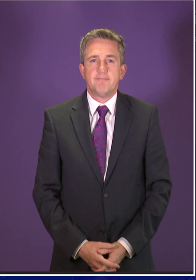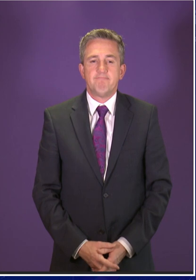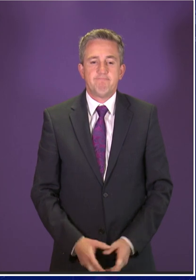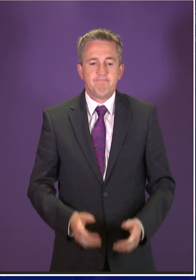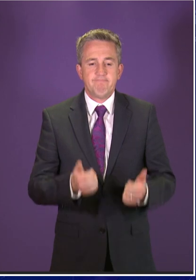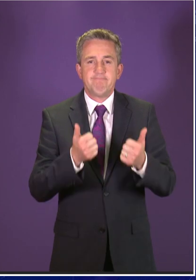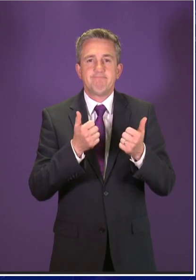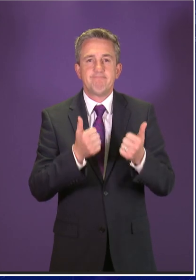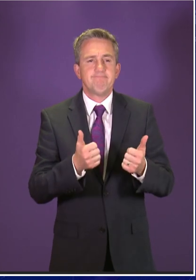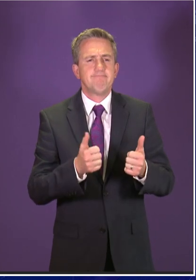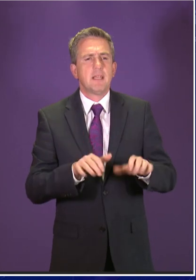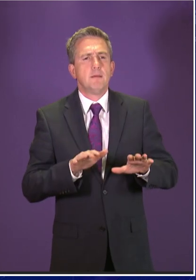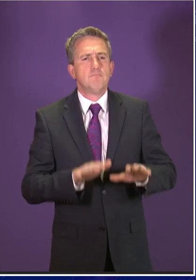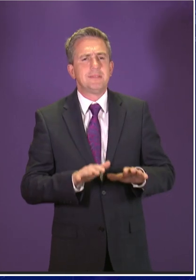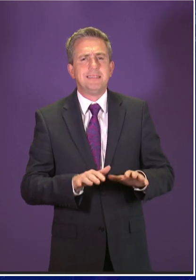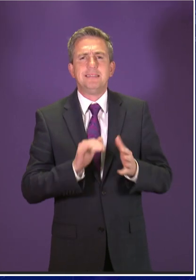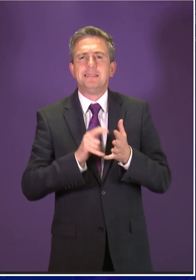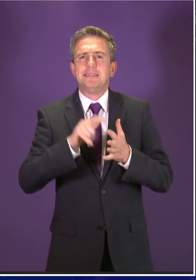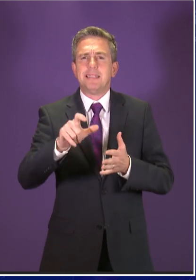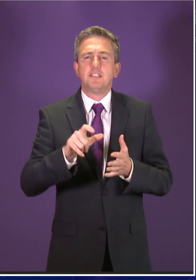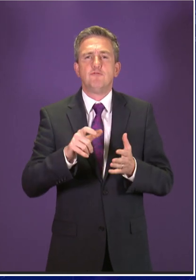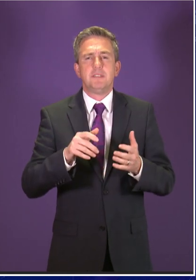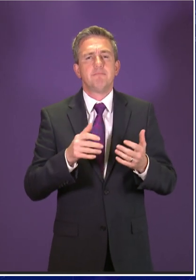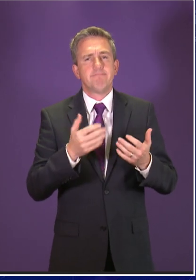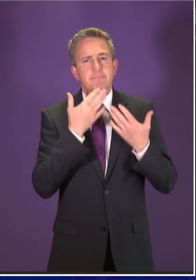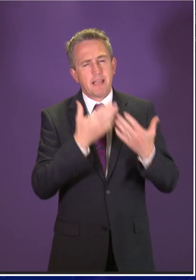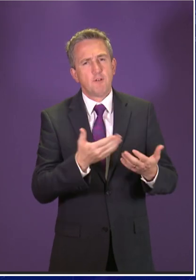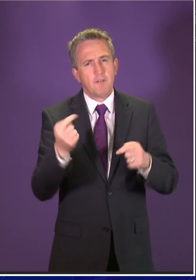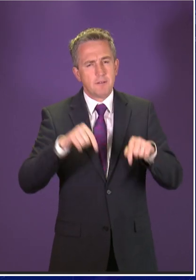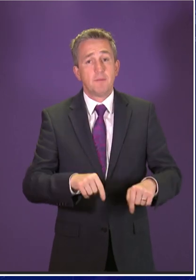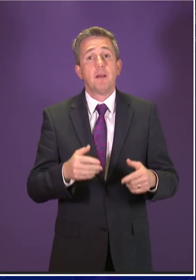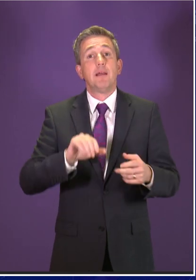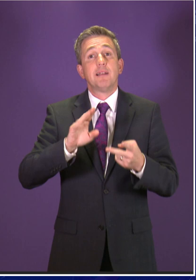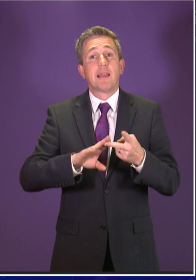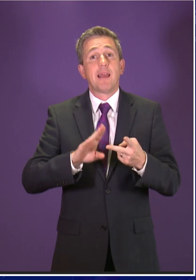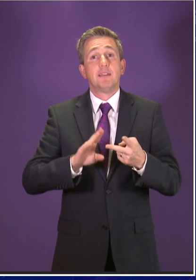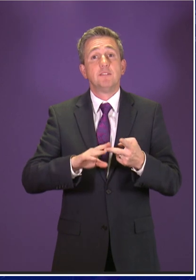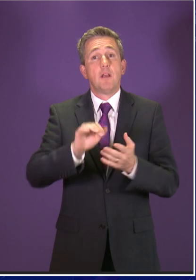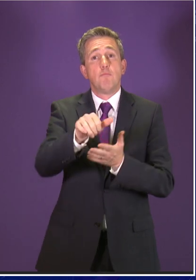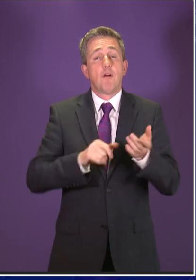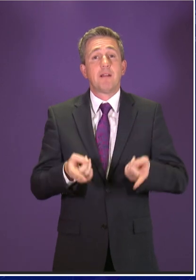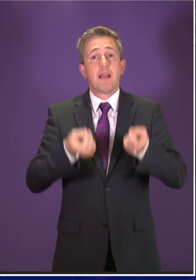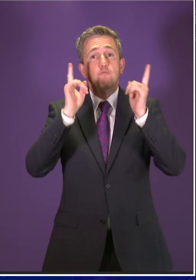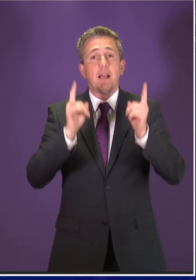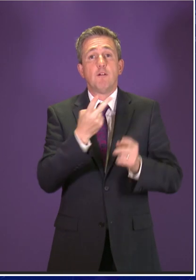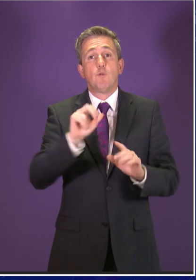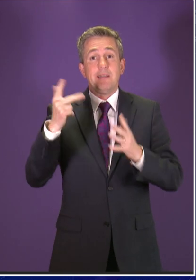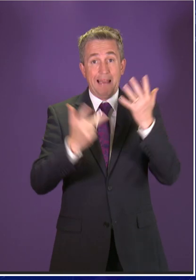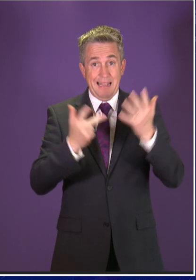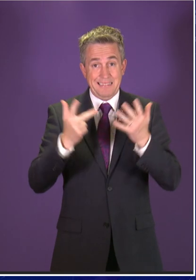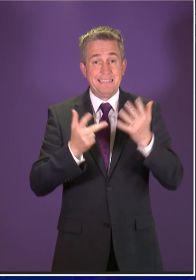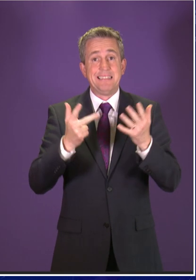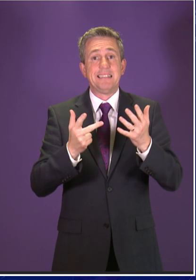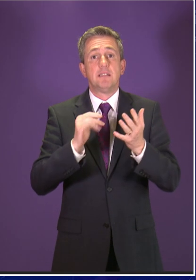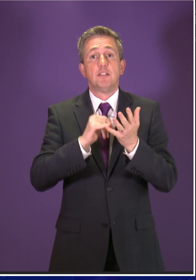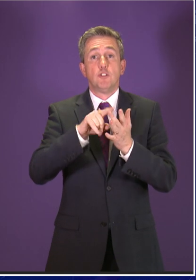Thank you very much, Secretary of State. And we will now hear from Programme Director of the 2018 Edinburgh International Cultural Summit,